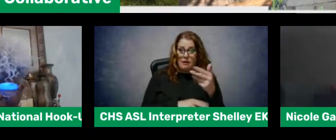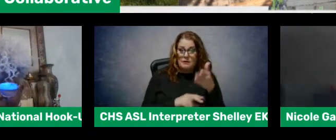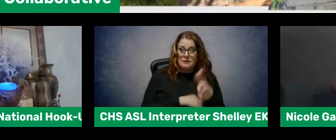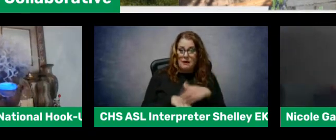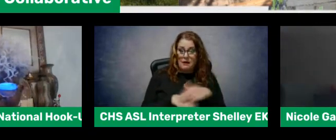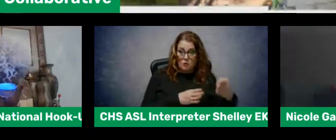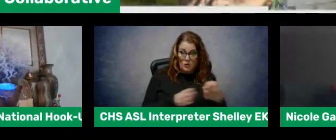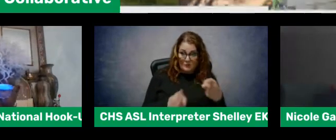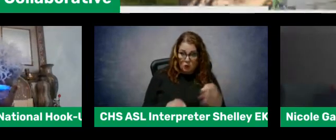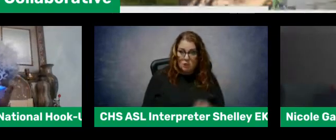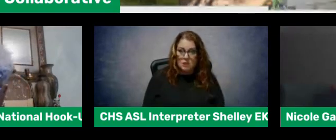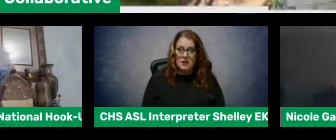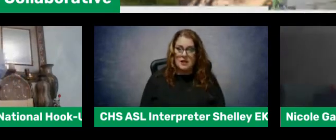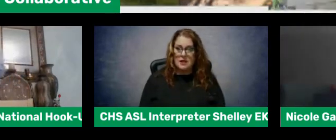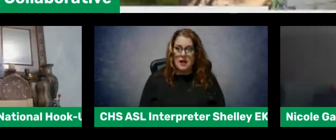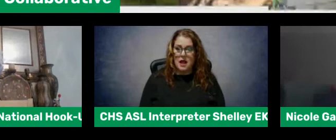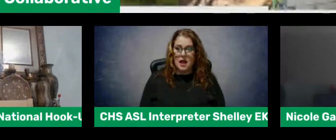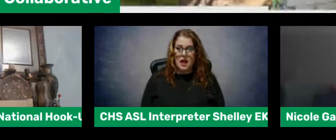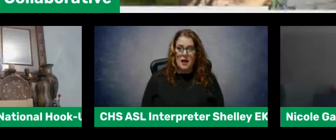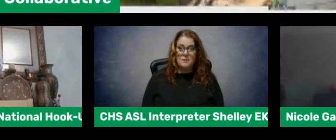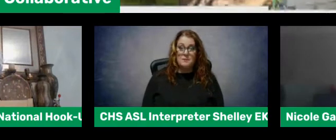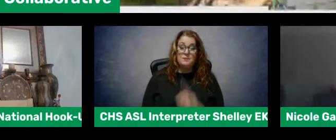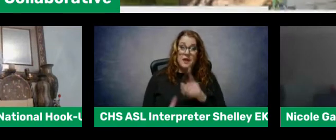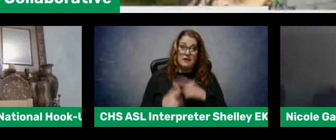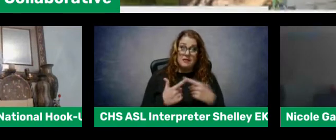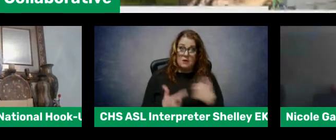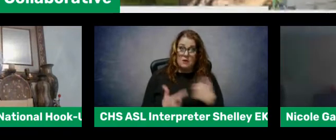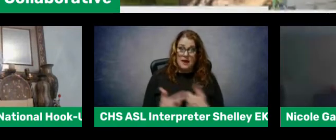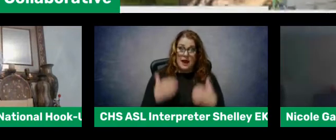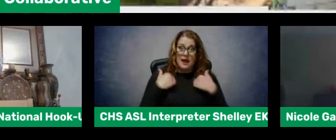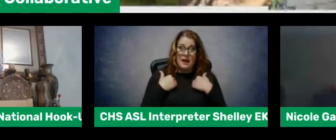river. And then we have